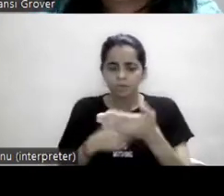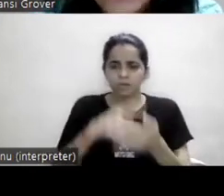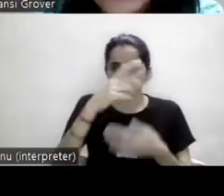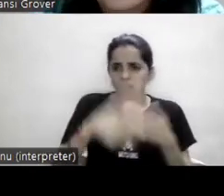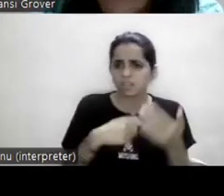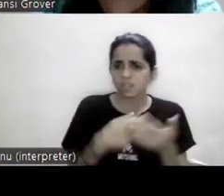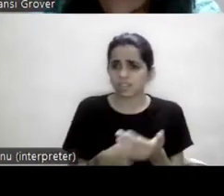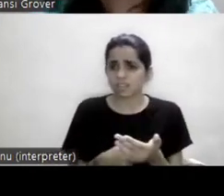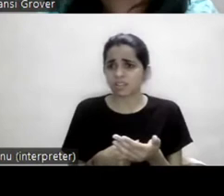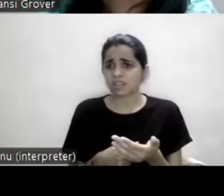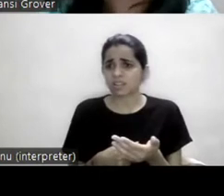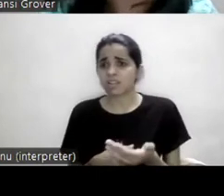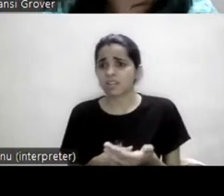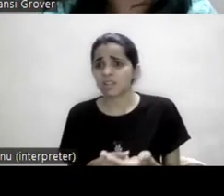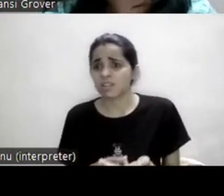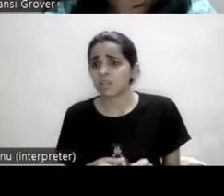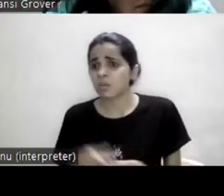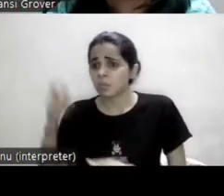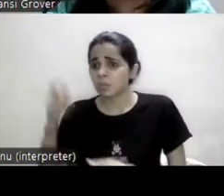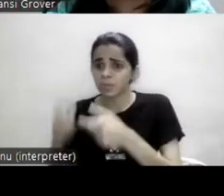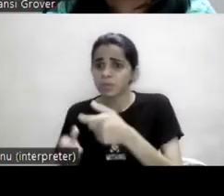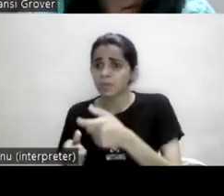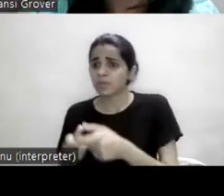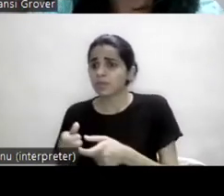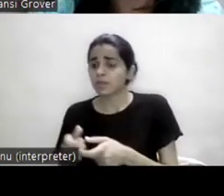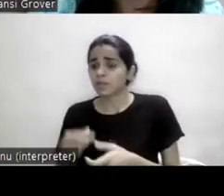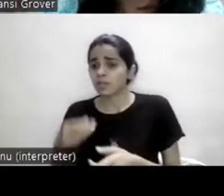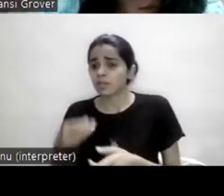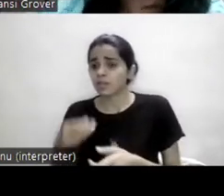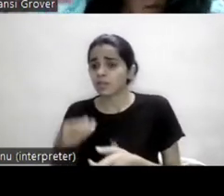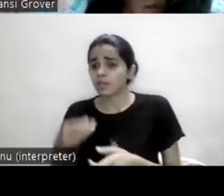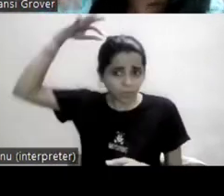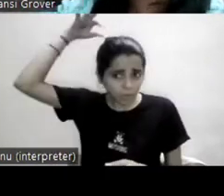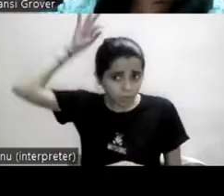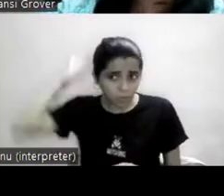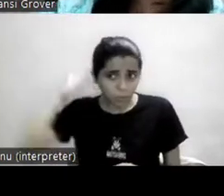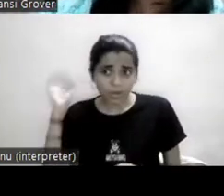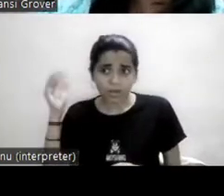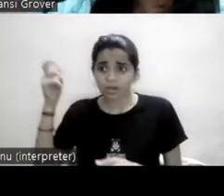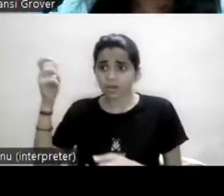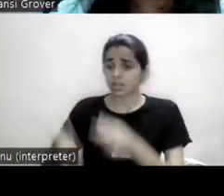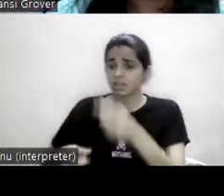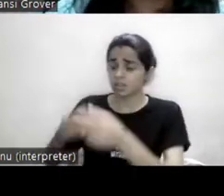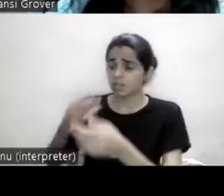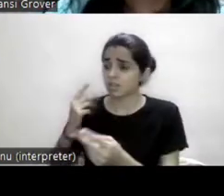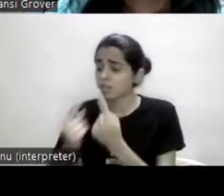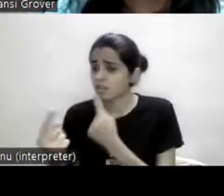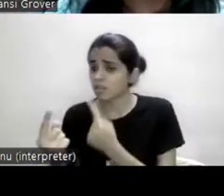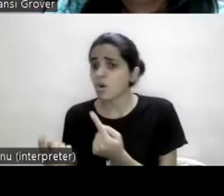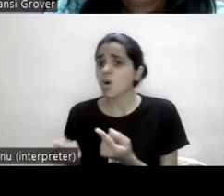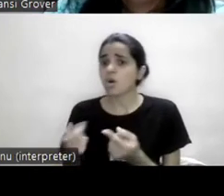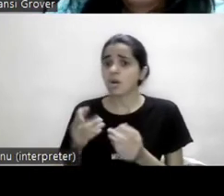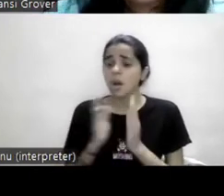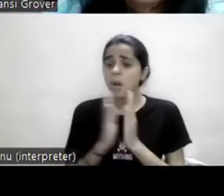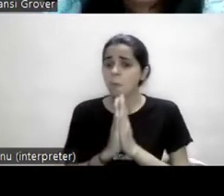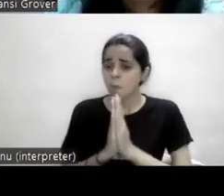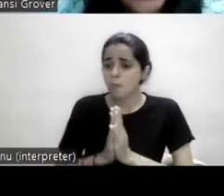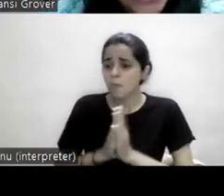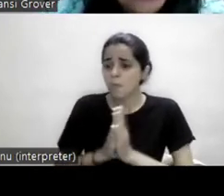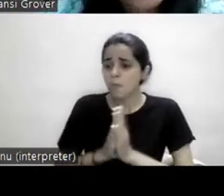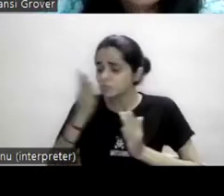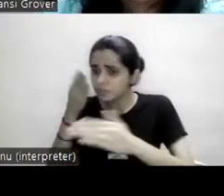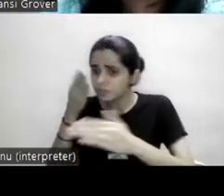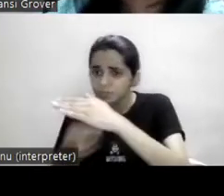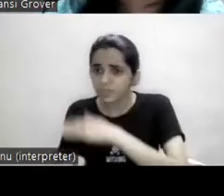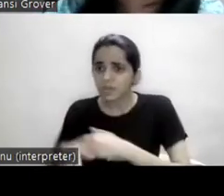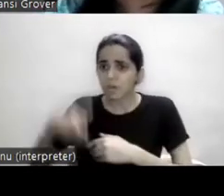a shrine, or they would take him to a certain pandit, or they would take him to a certain Sufi Baba who would, you know, maybe do a